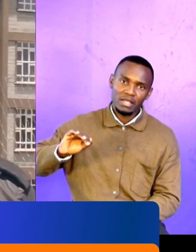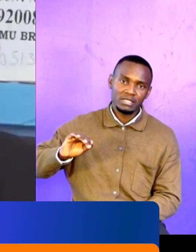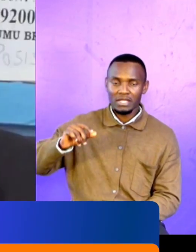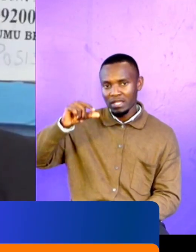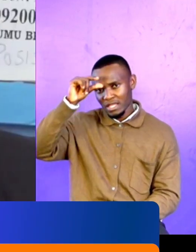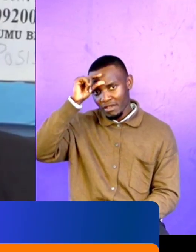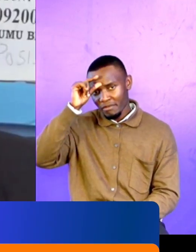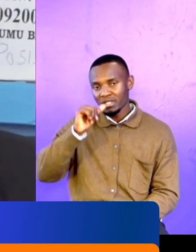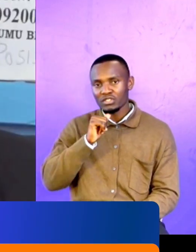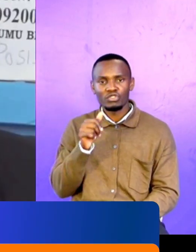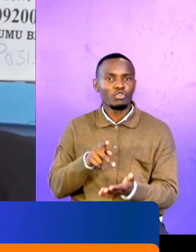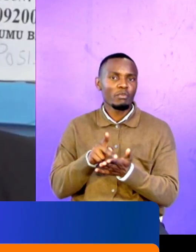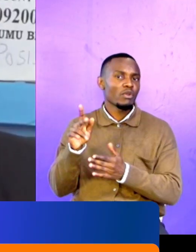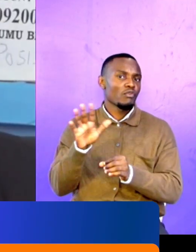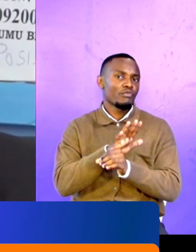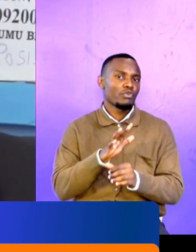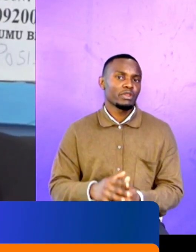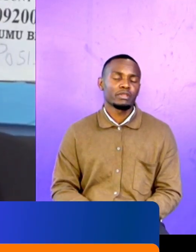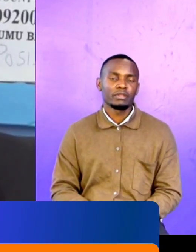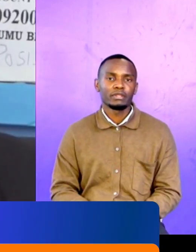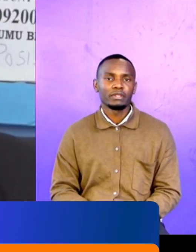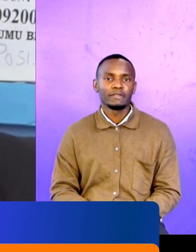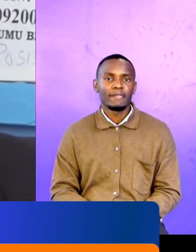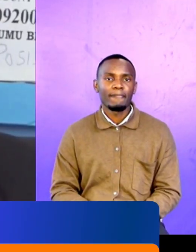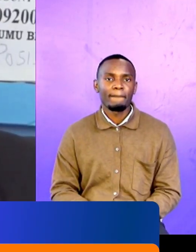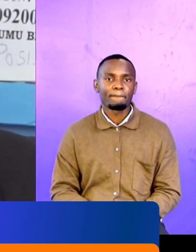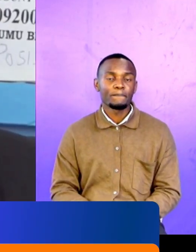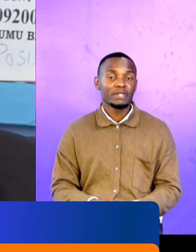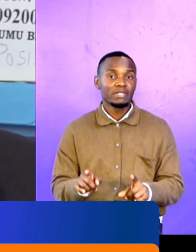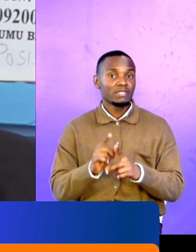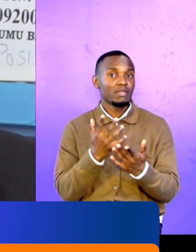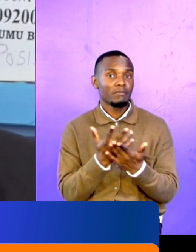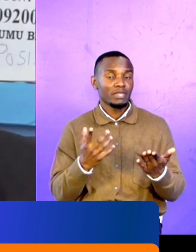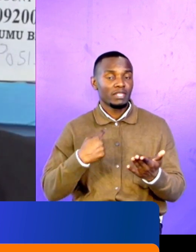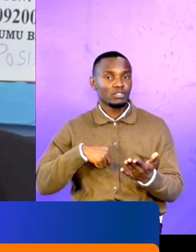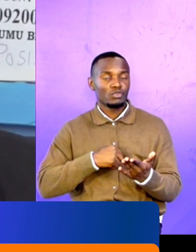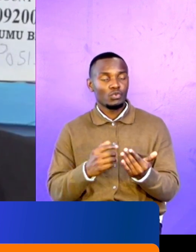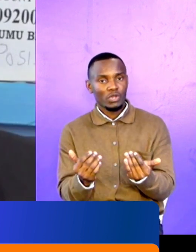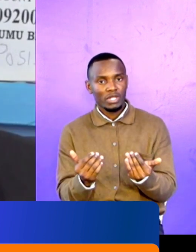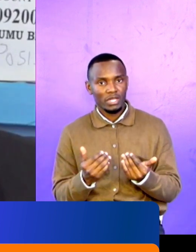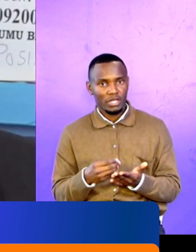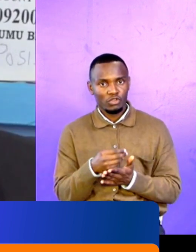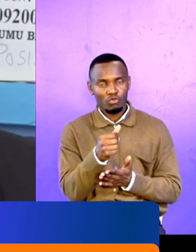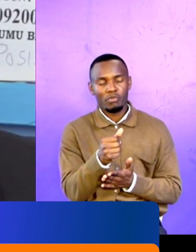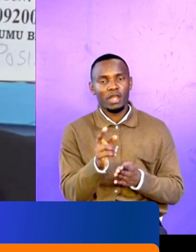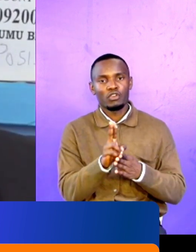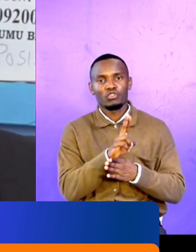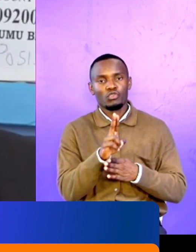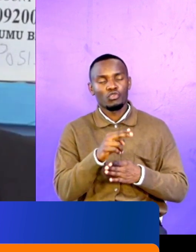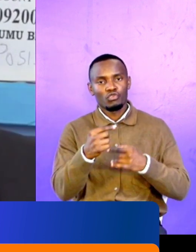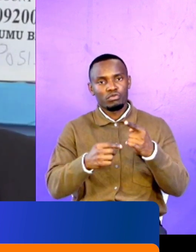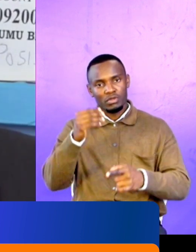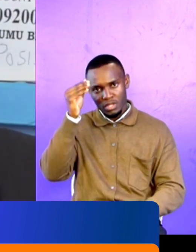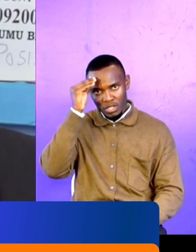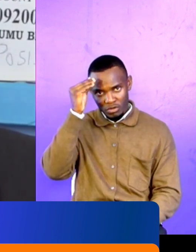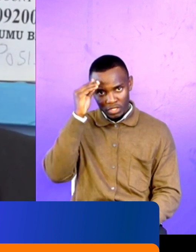full. Kuna bidhaa ambazo tunastahili tununue ili tutumie katika masomo for practical